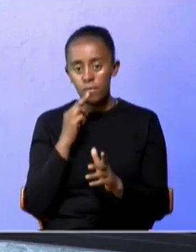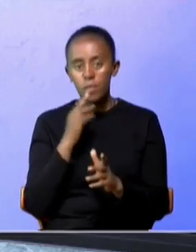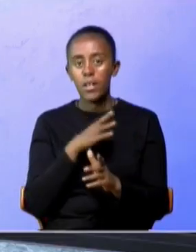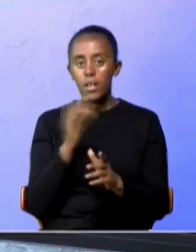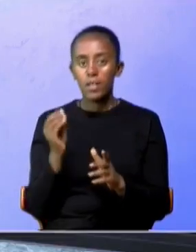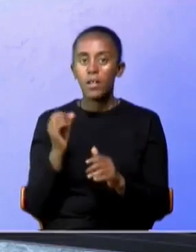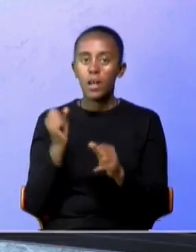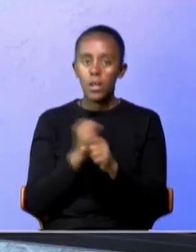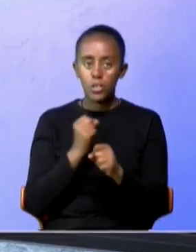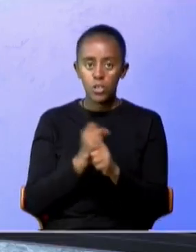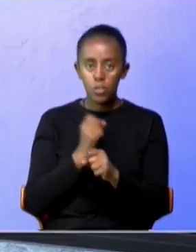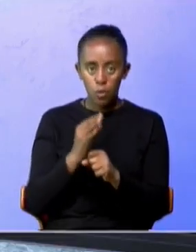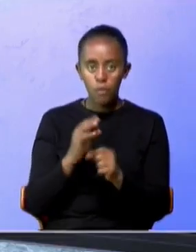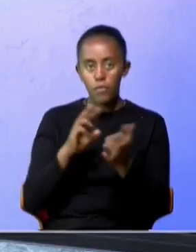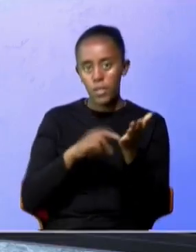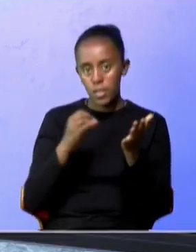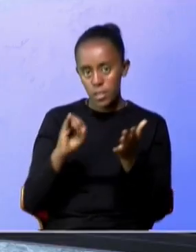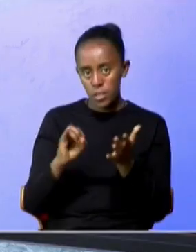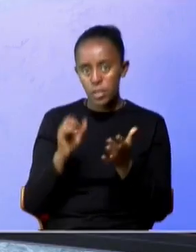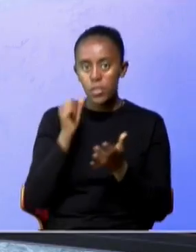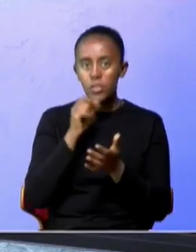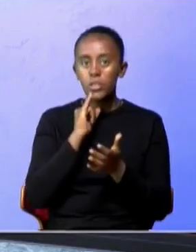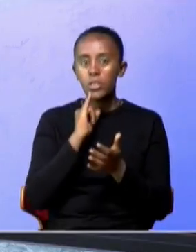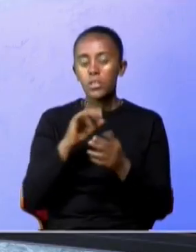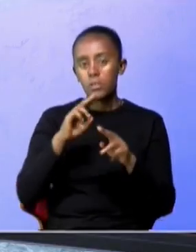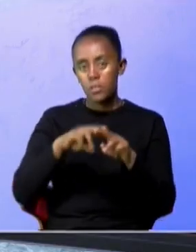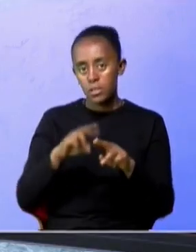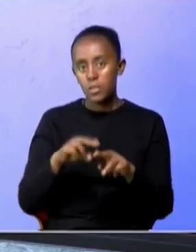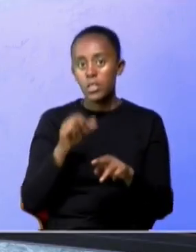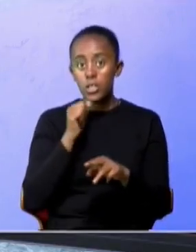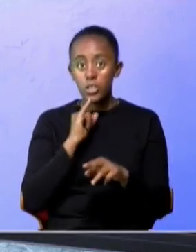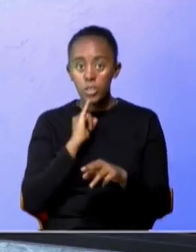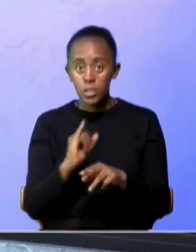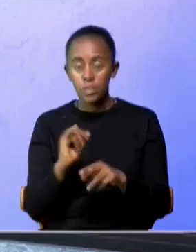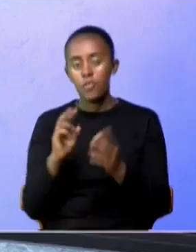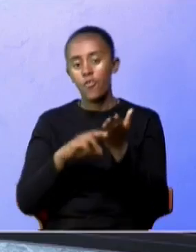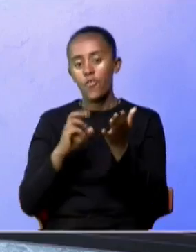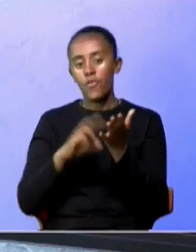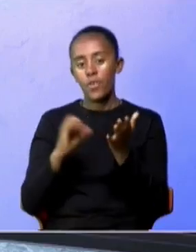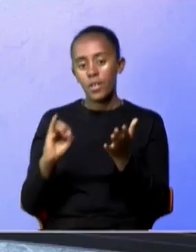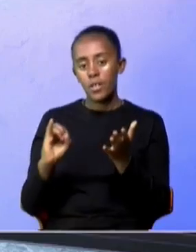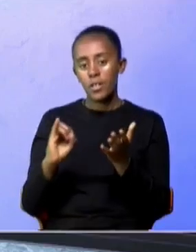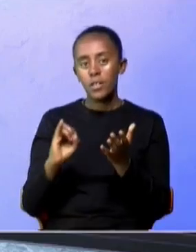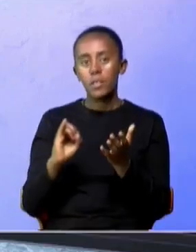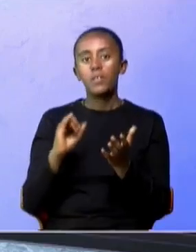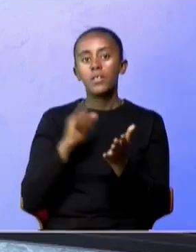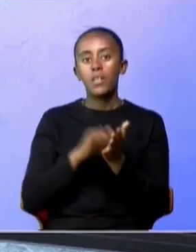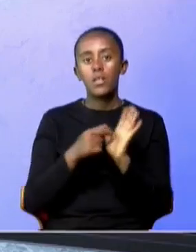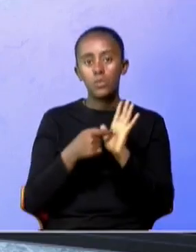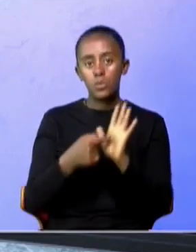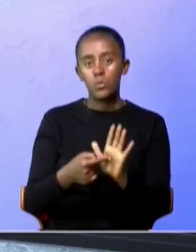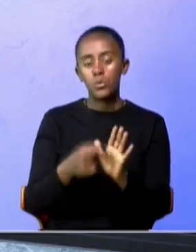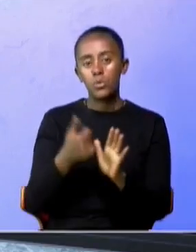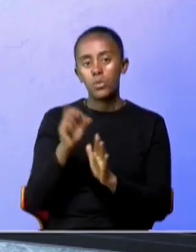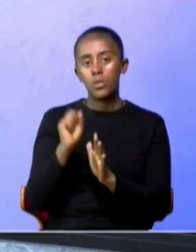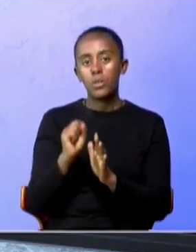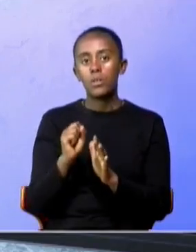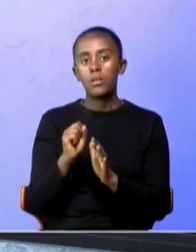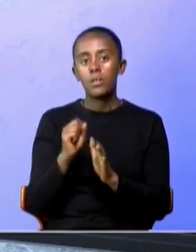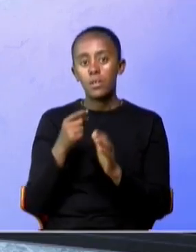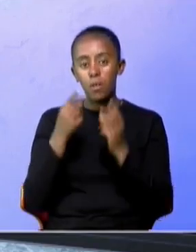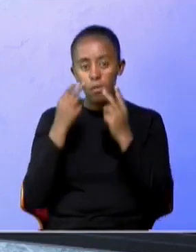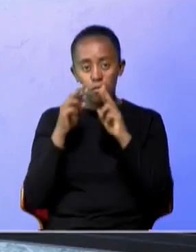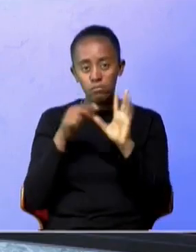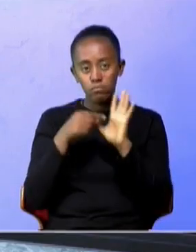action of reading. She is sitting down and she is reading. So that shows an action, and our focus